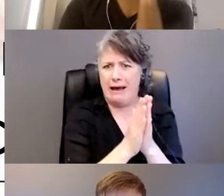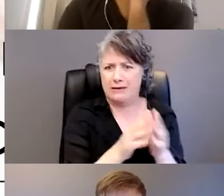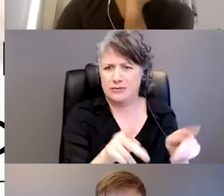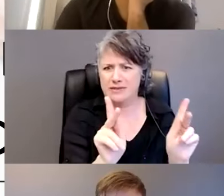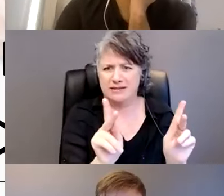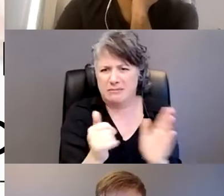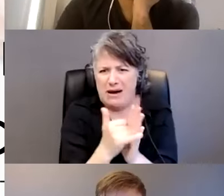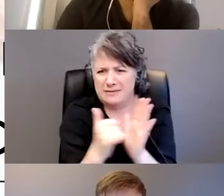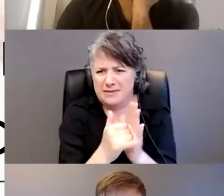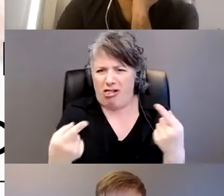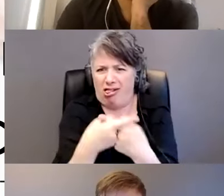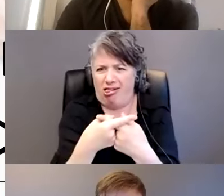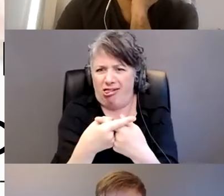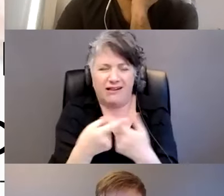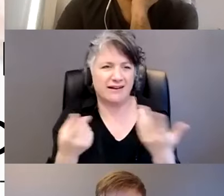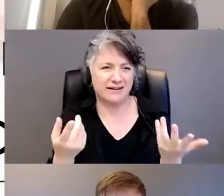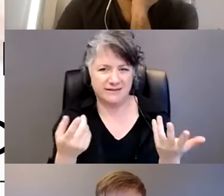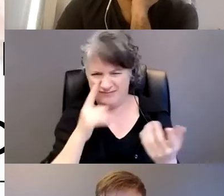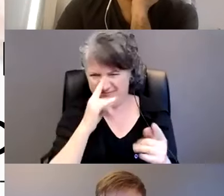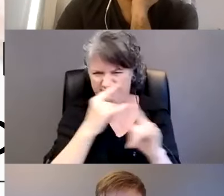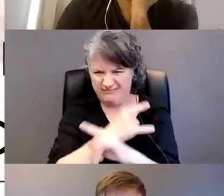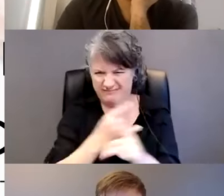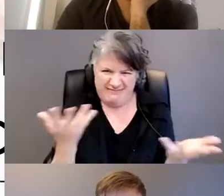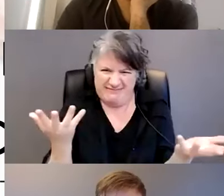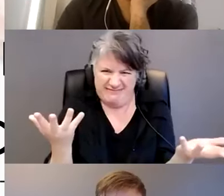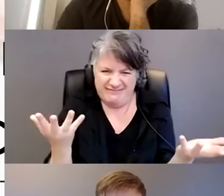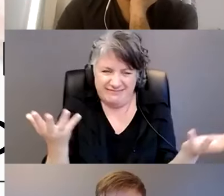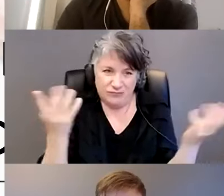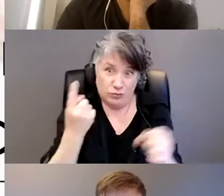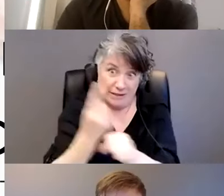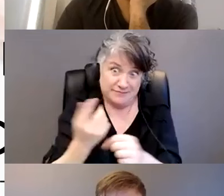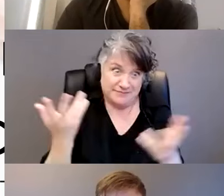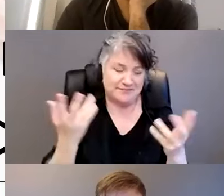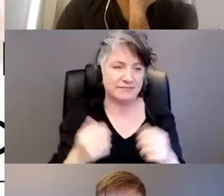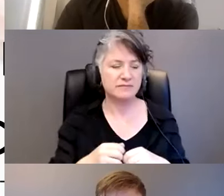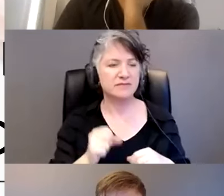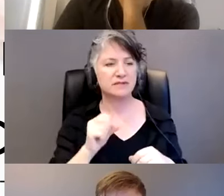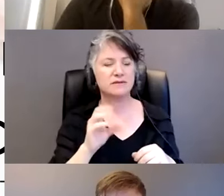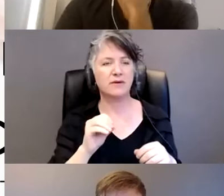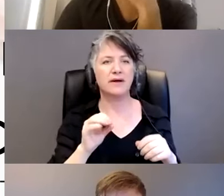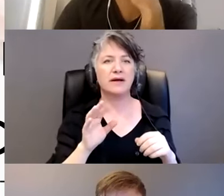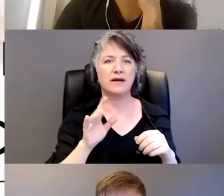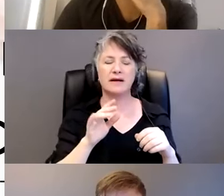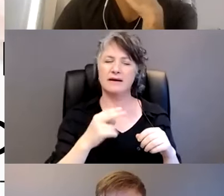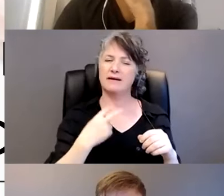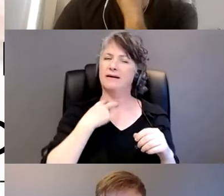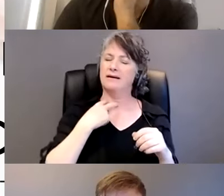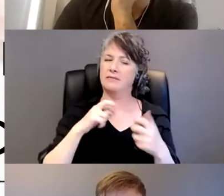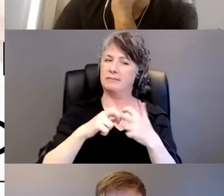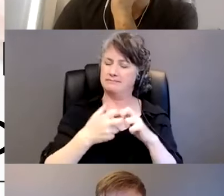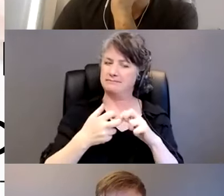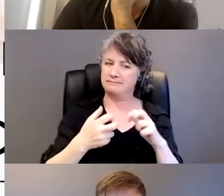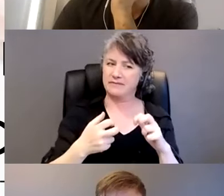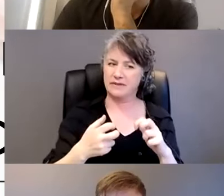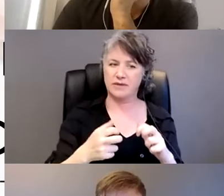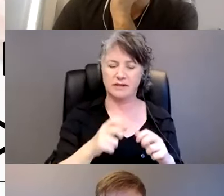That's ironic or something. So there's a loophole with capacity assessments that the